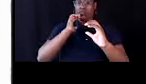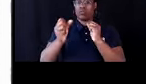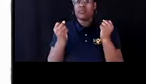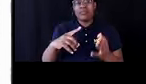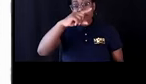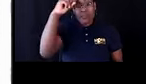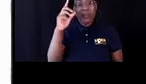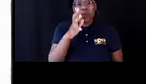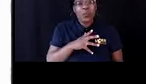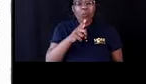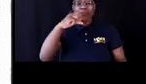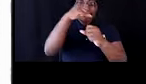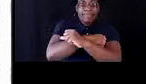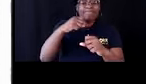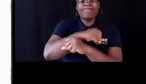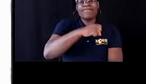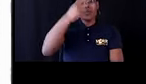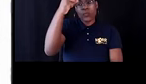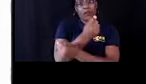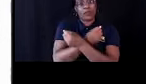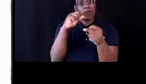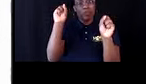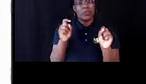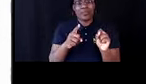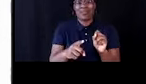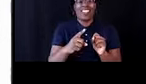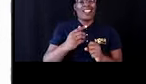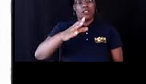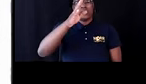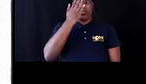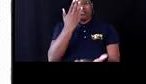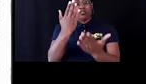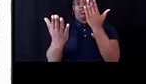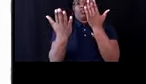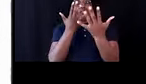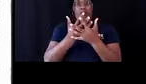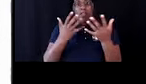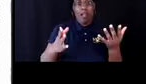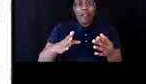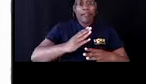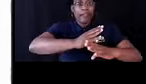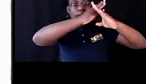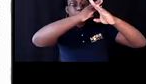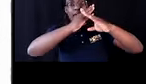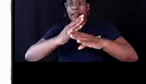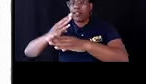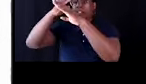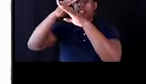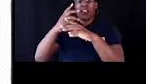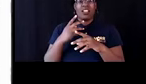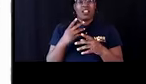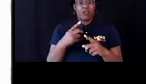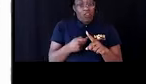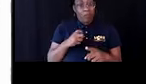faced constant antagonism and faced constant barriers and from the gender binary itself. Here's a